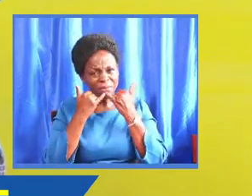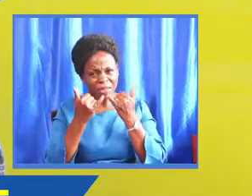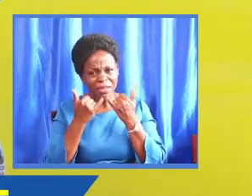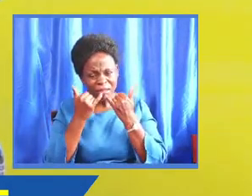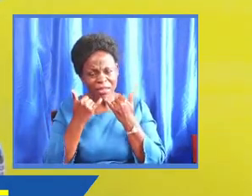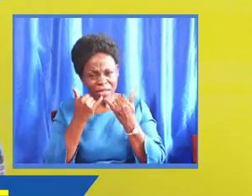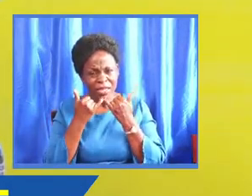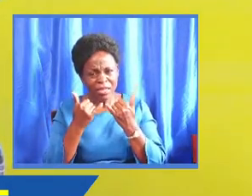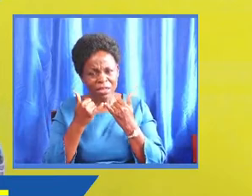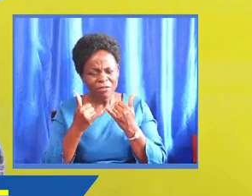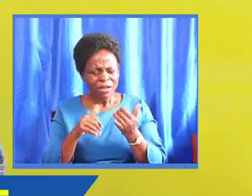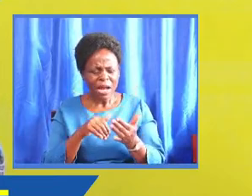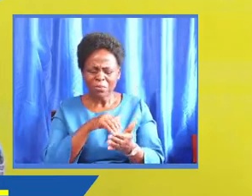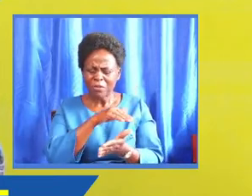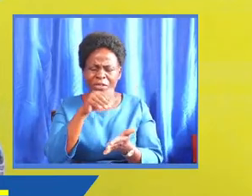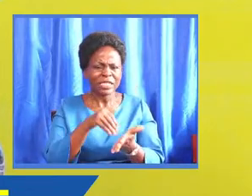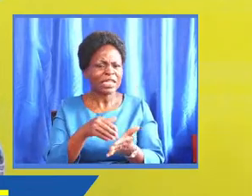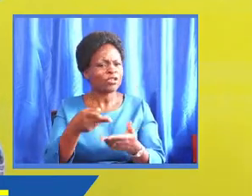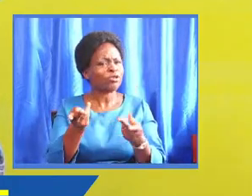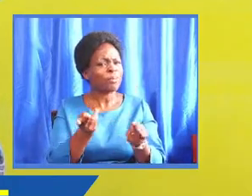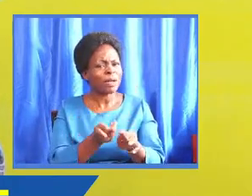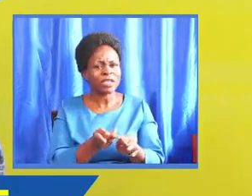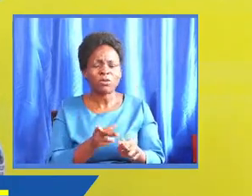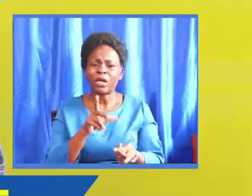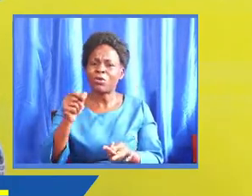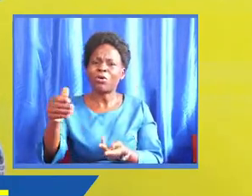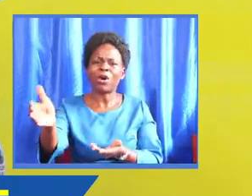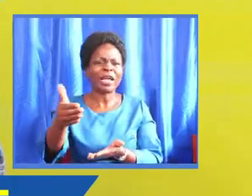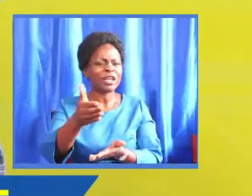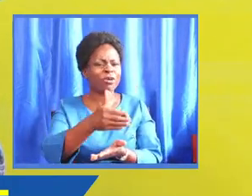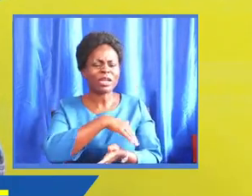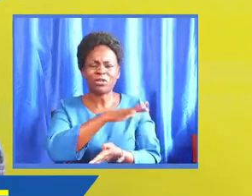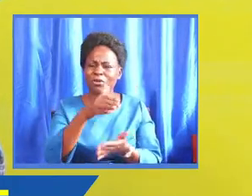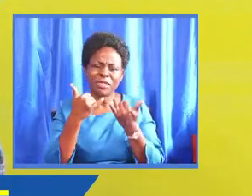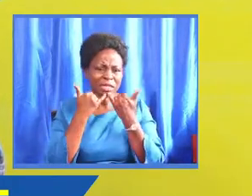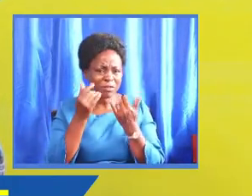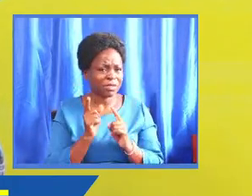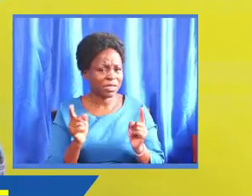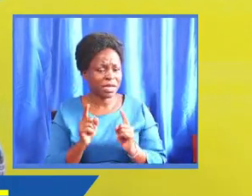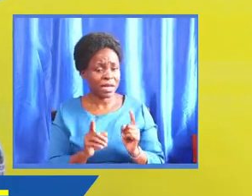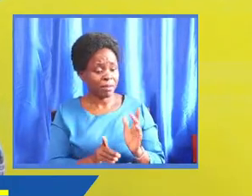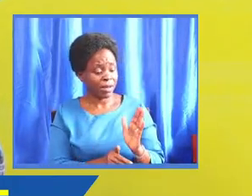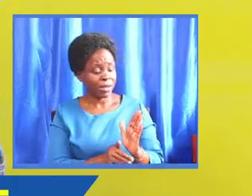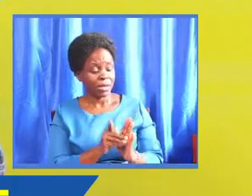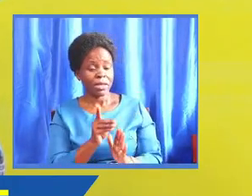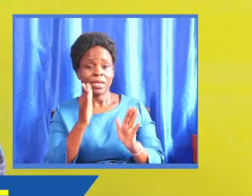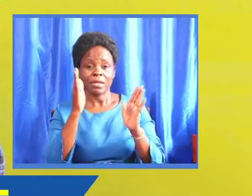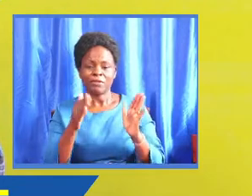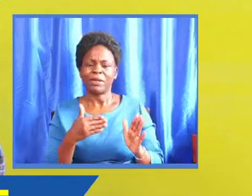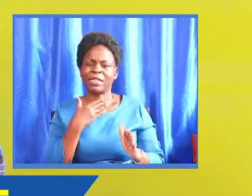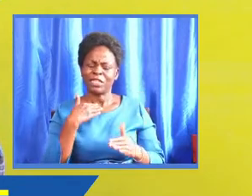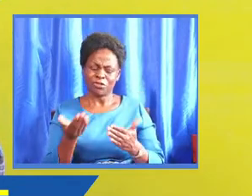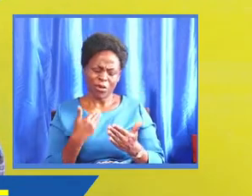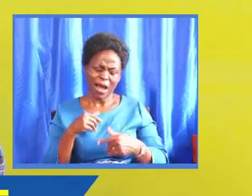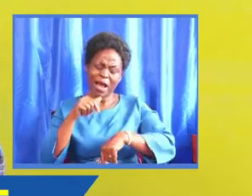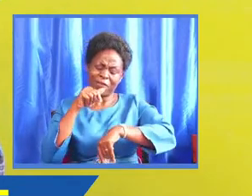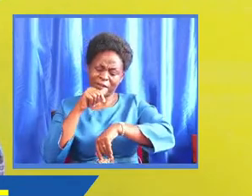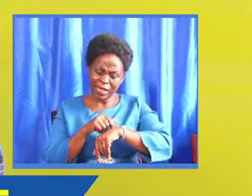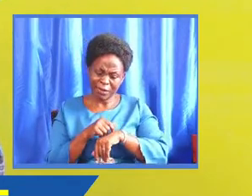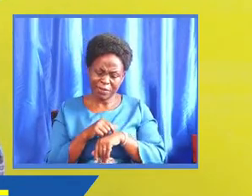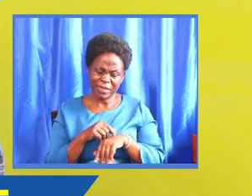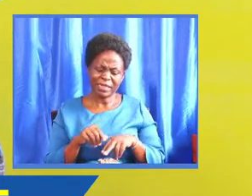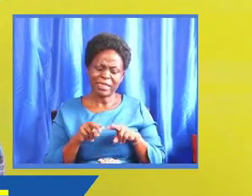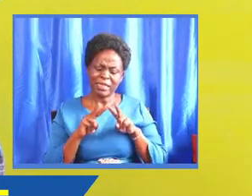isn't a central place where you can go and collect all this information. But developers need to take time out and study